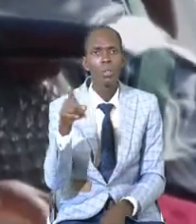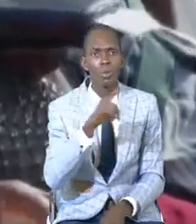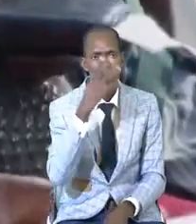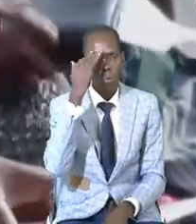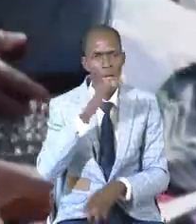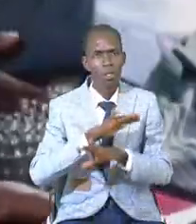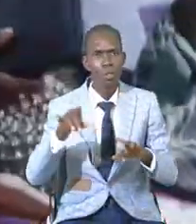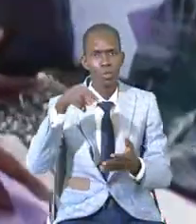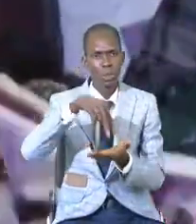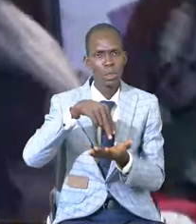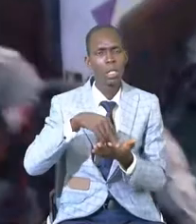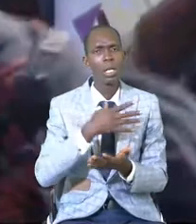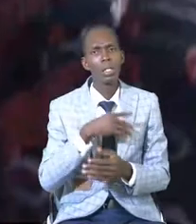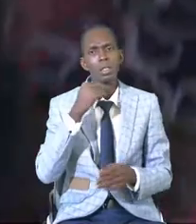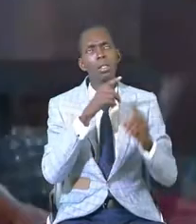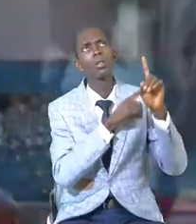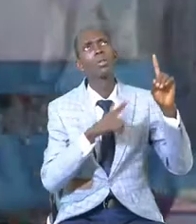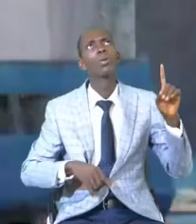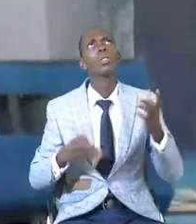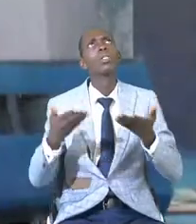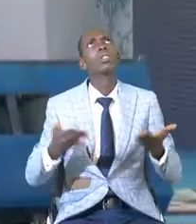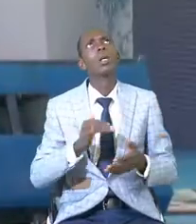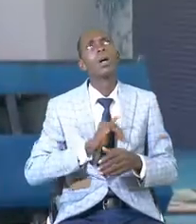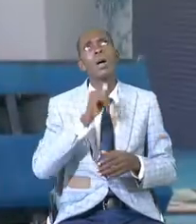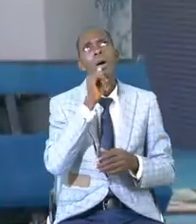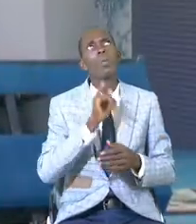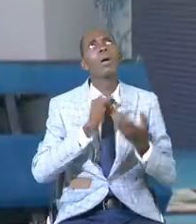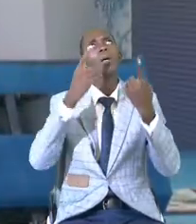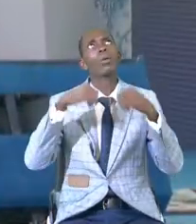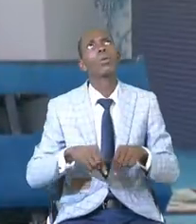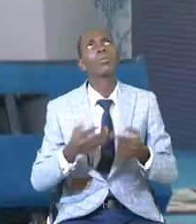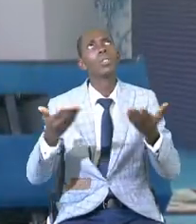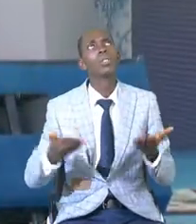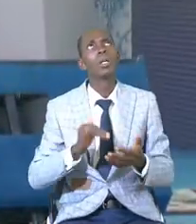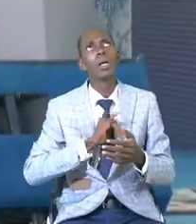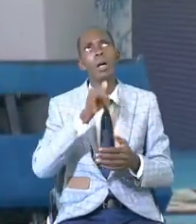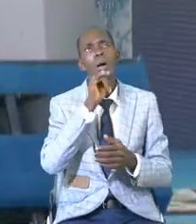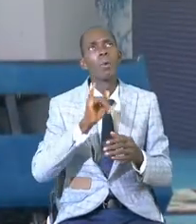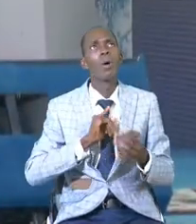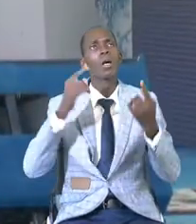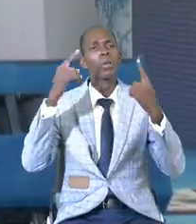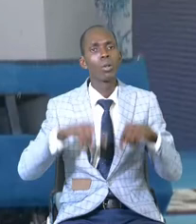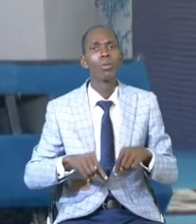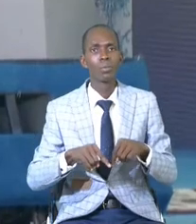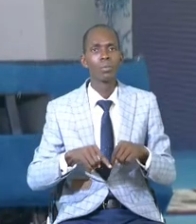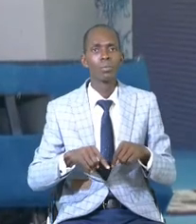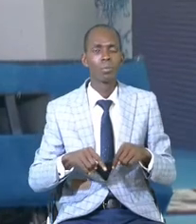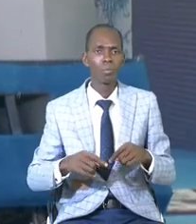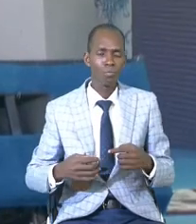say, Lord, here I am, I come. Here I am, I come. Recharge that